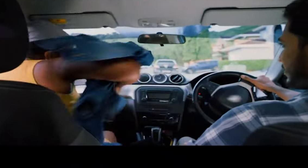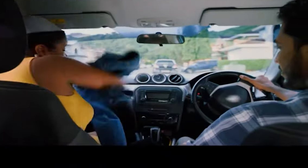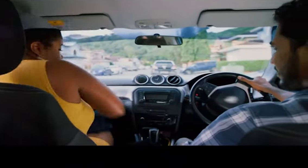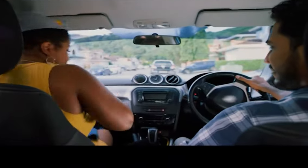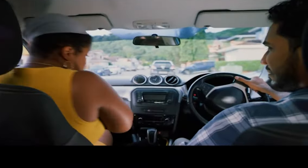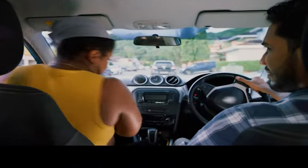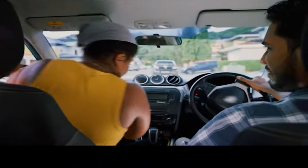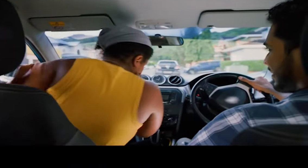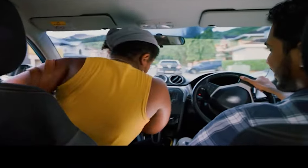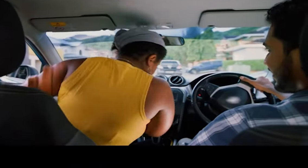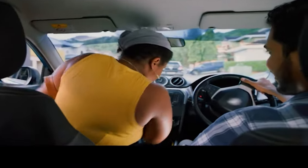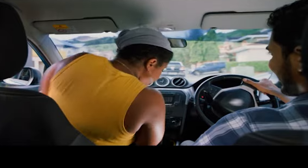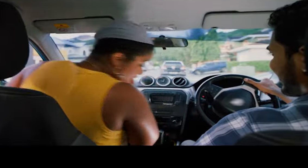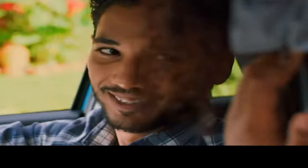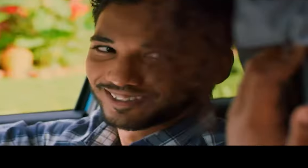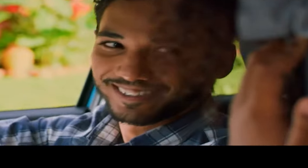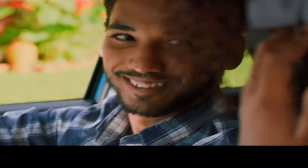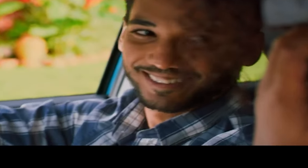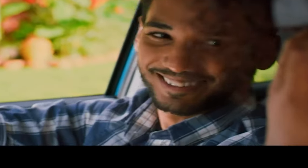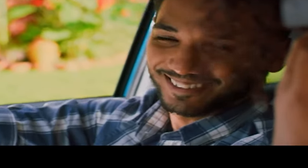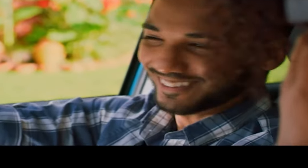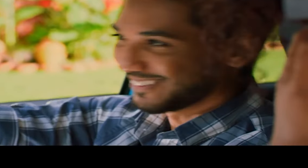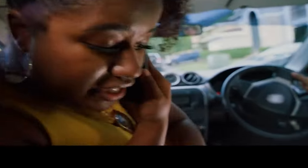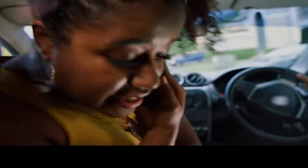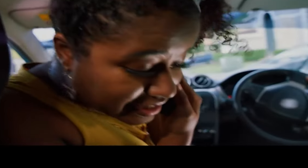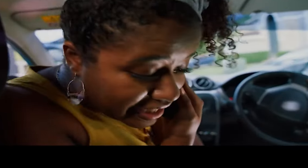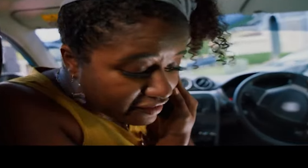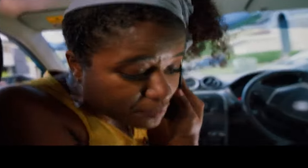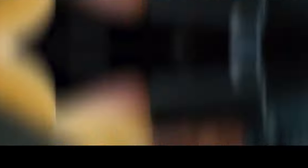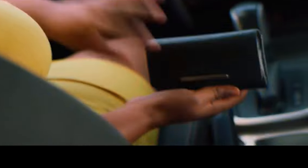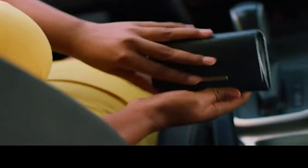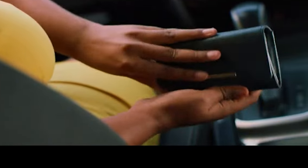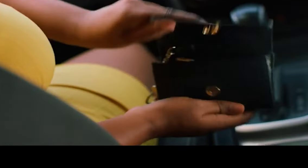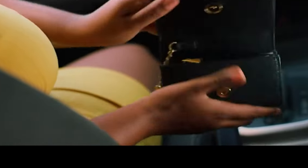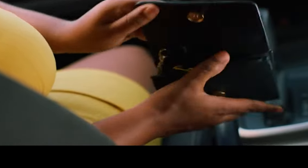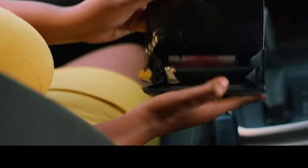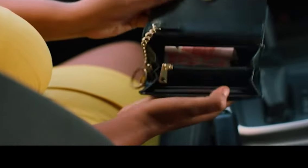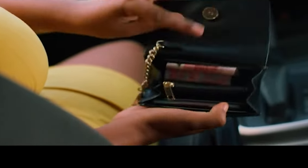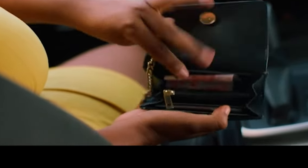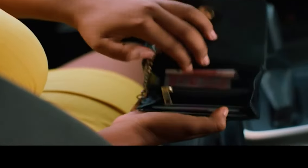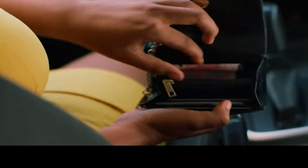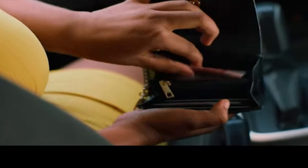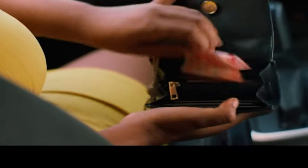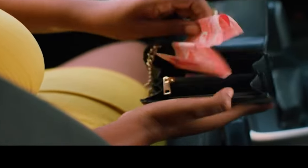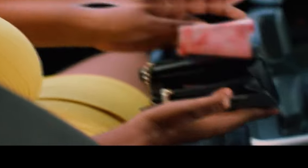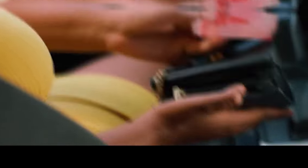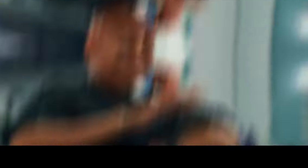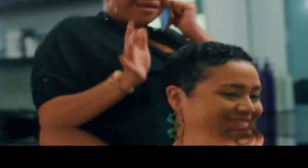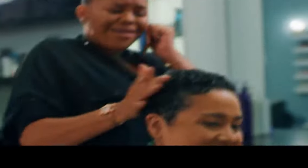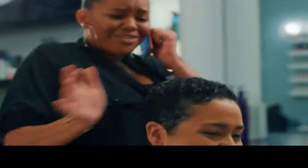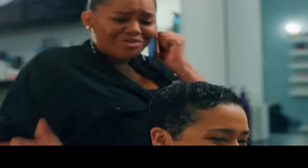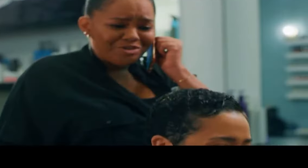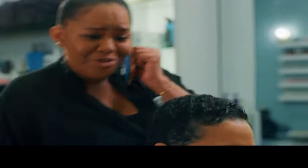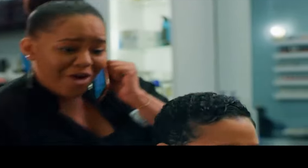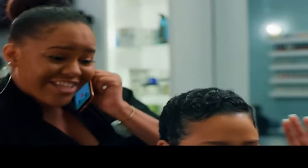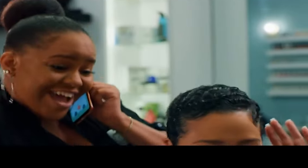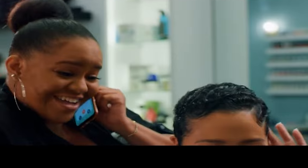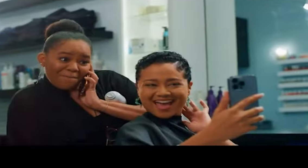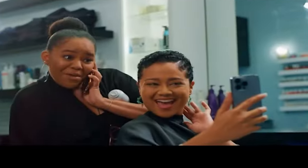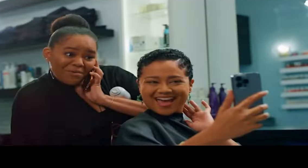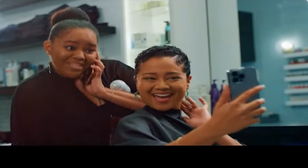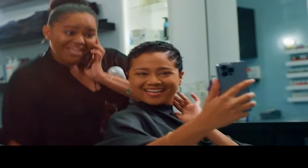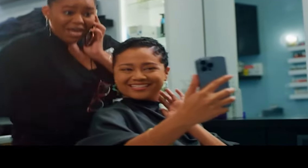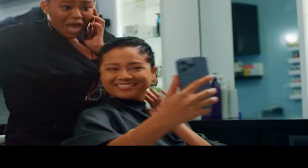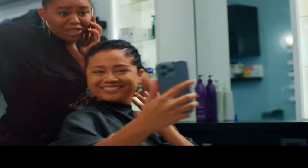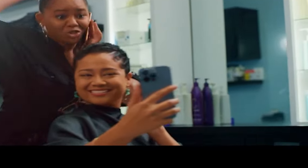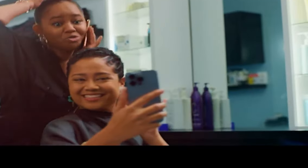it's bumper to bumper traffic. am here. And I will definitely be late because I still have to pass by the ATM to get cash for you. Susie, no, no, no. Don't put you on that.